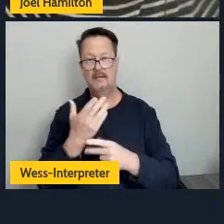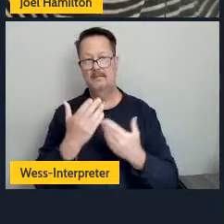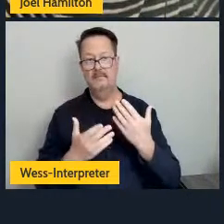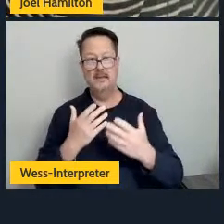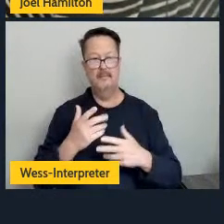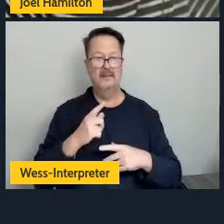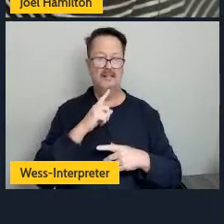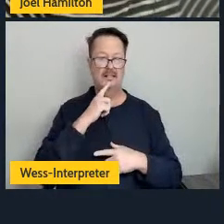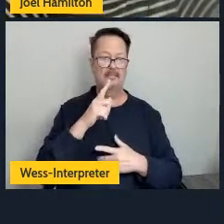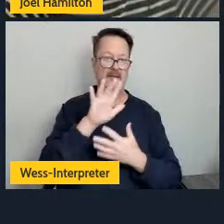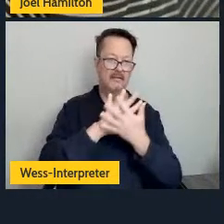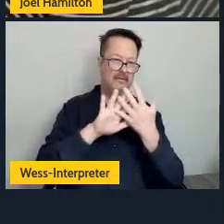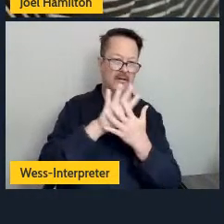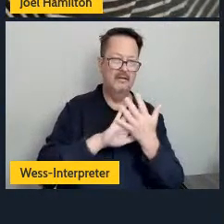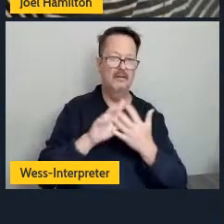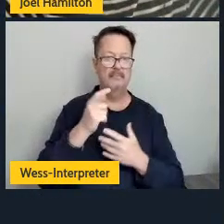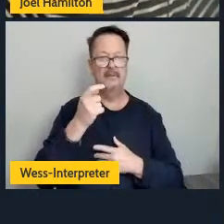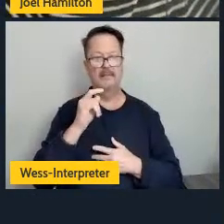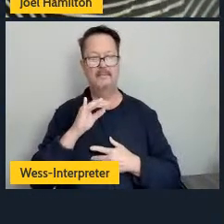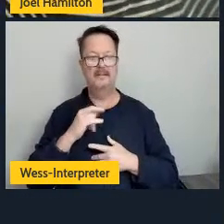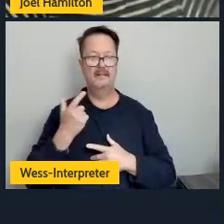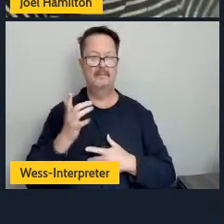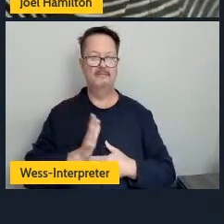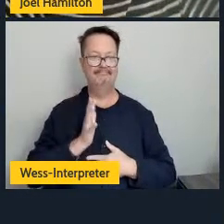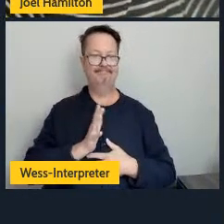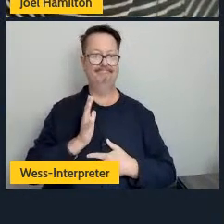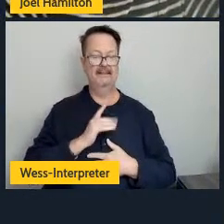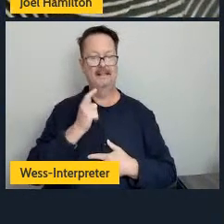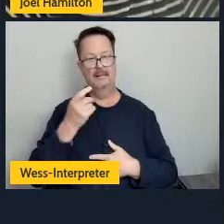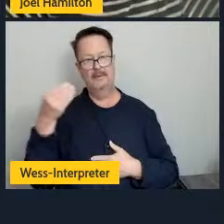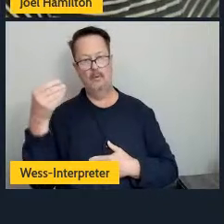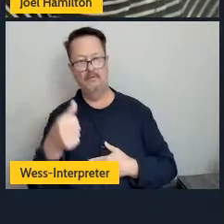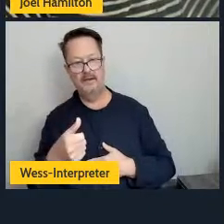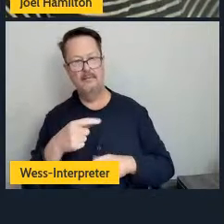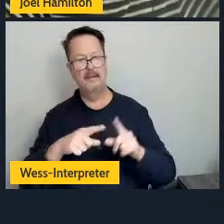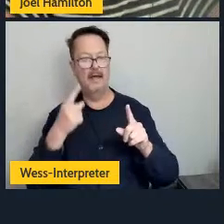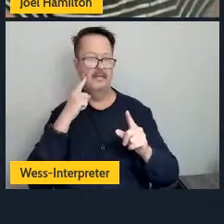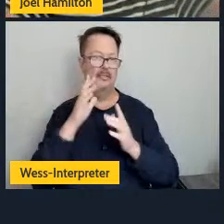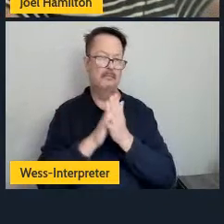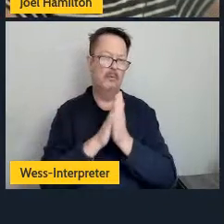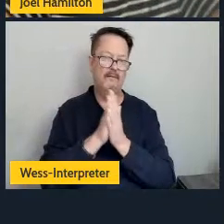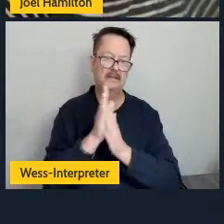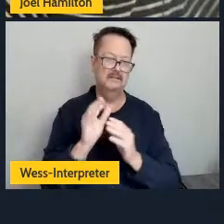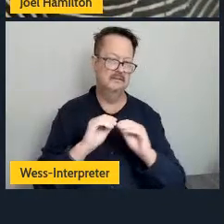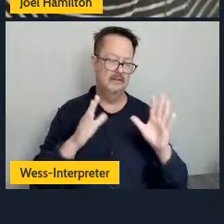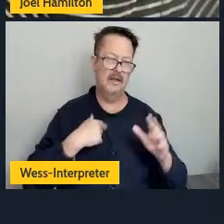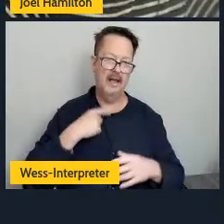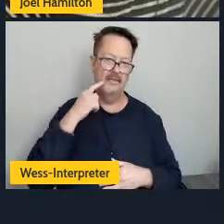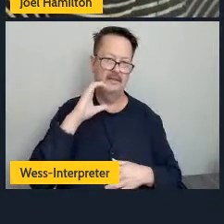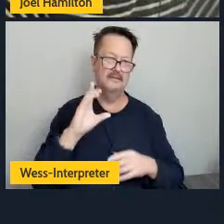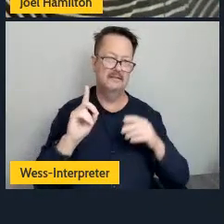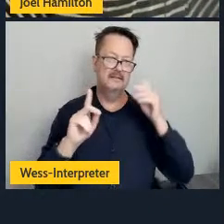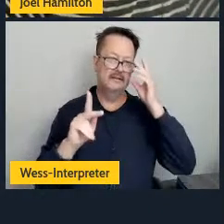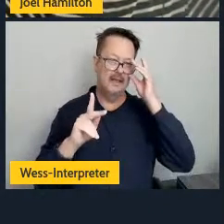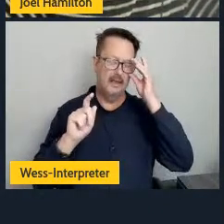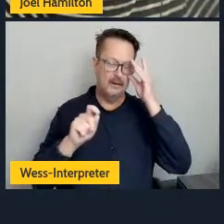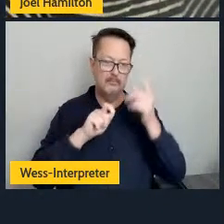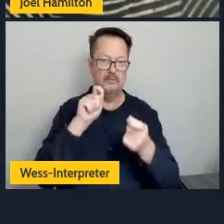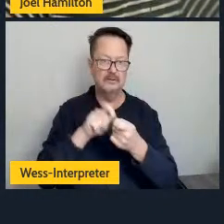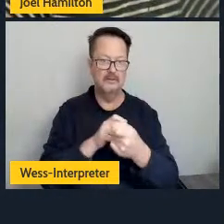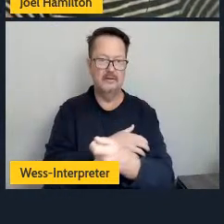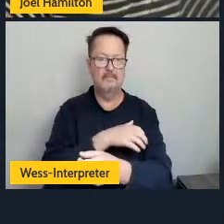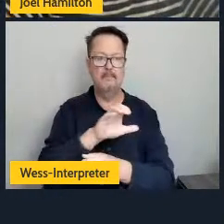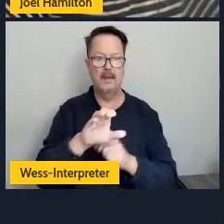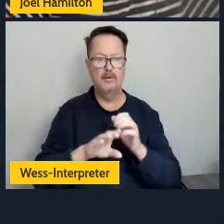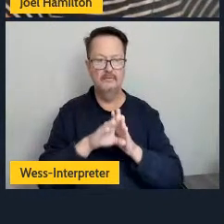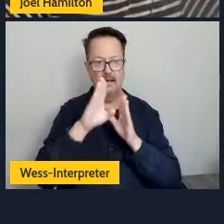convoluted, maybe a bit niche, and some of them require a bit of overhead, but I think the motivation is clear. I think CDK in particular, it empowers developers